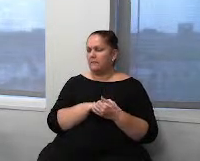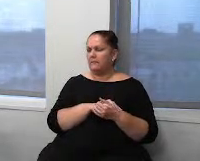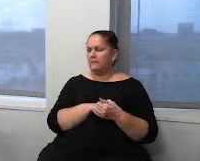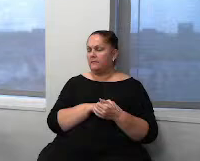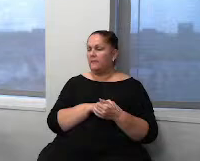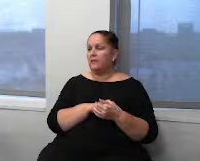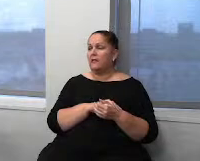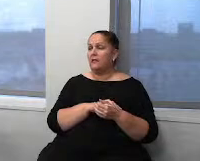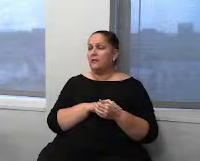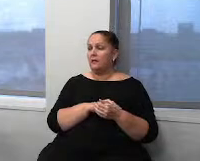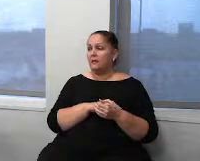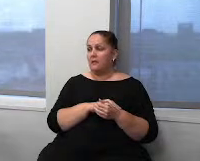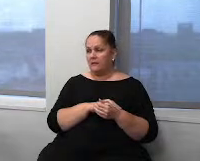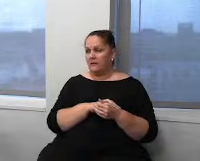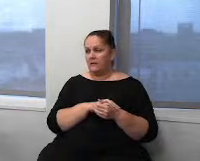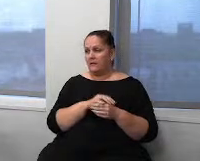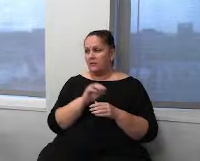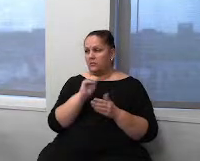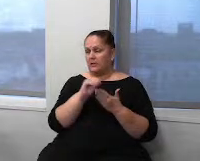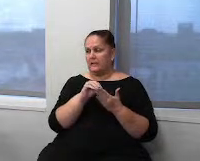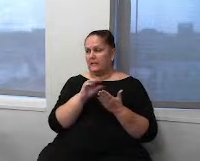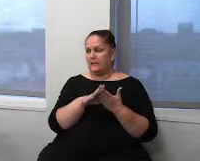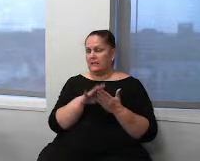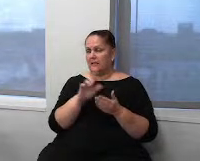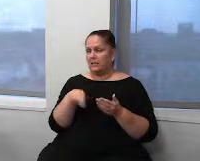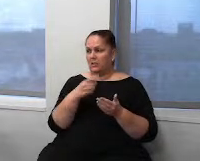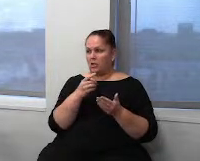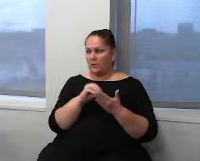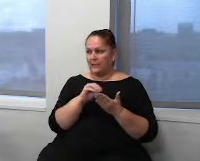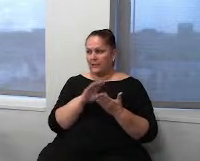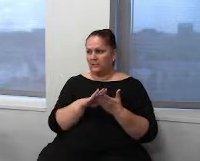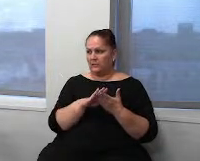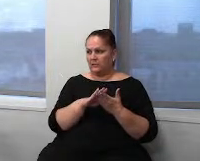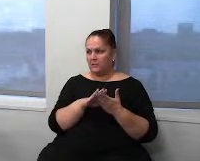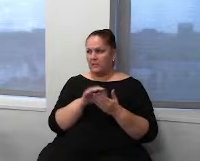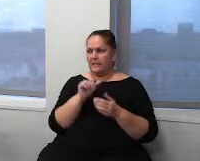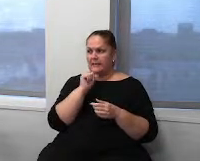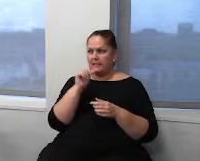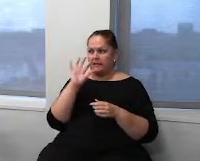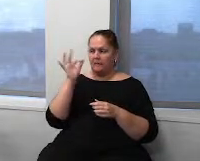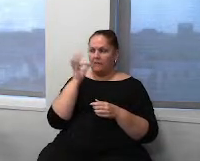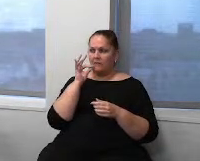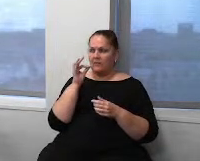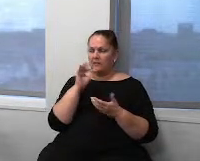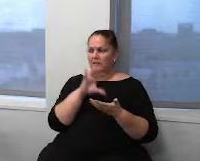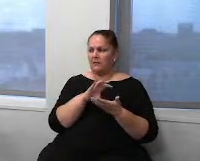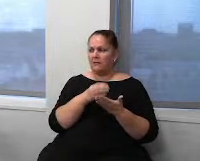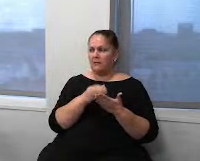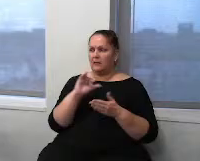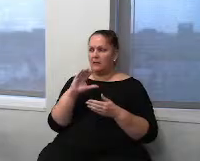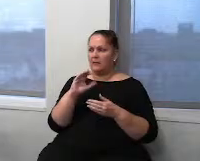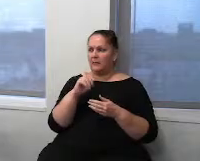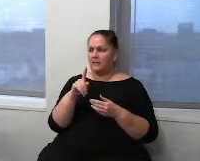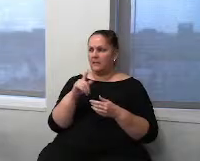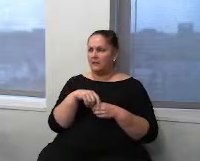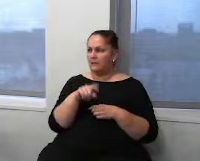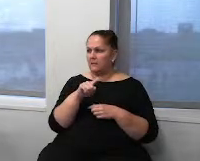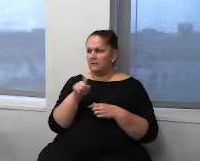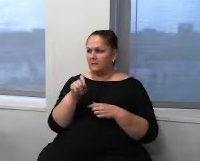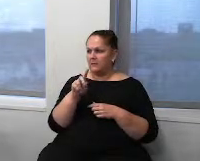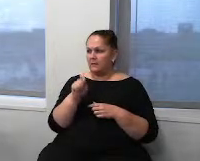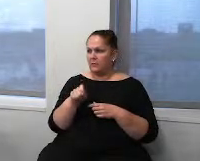Correct. It's blank. Okay, so the only entry is fiscal year 2026 non-federal funded CapEx